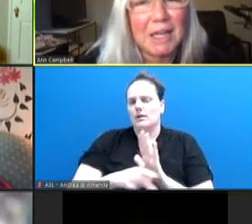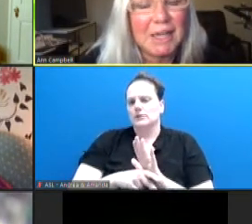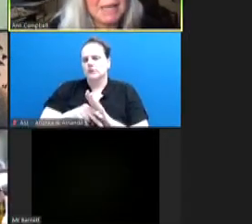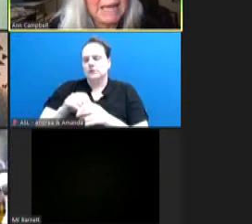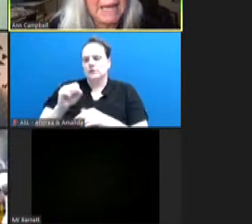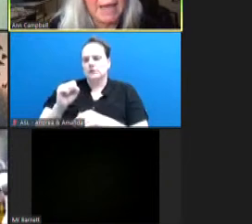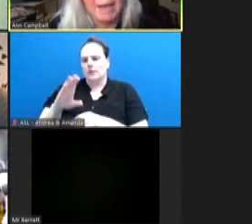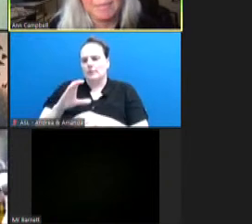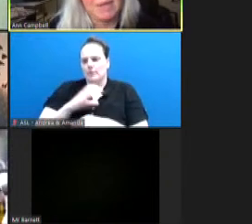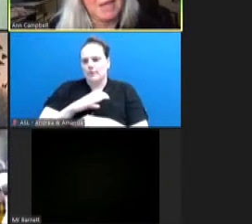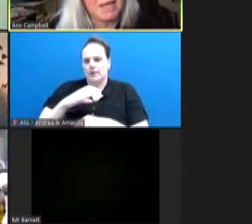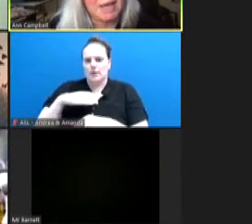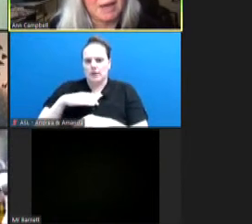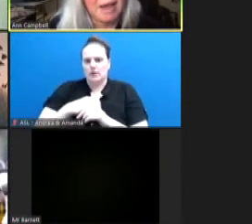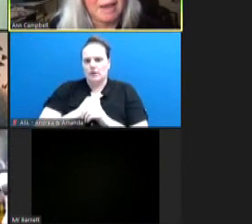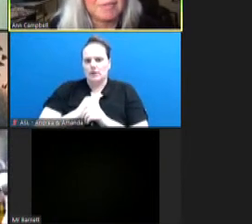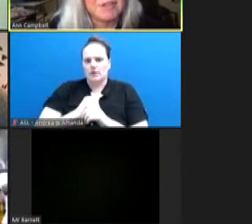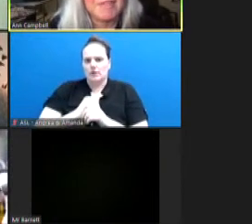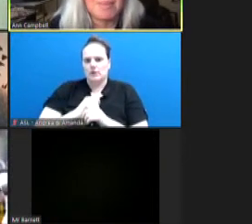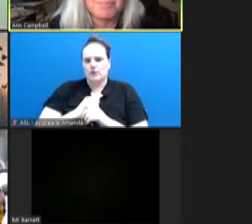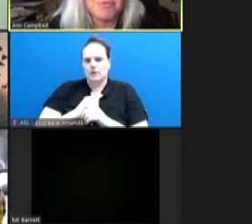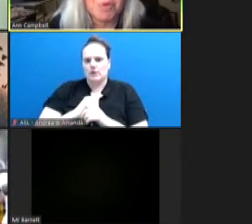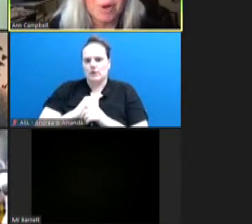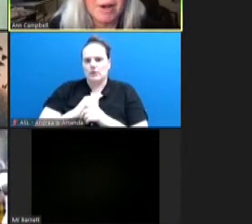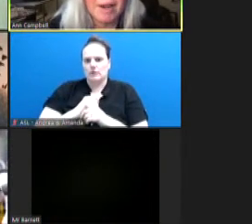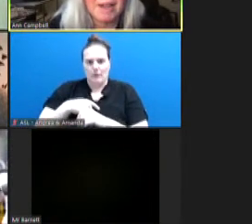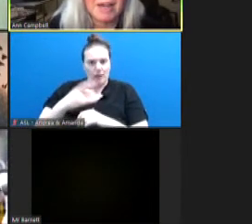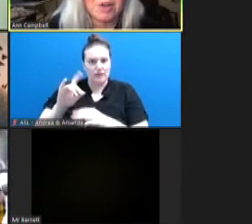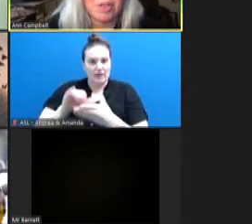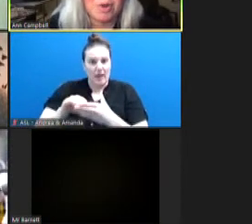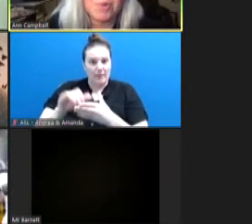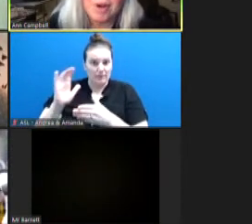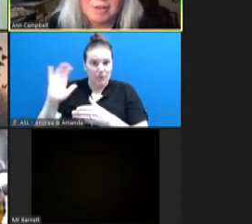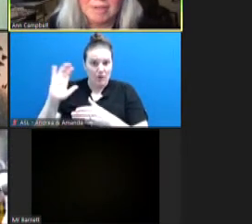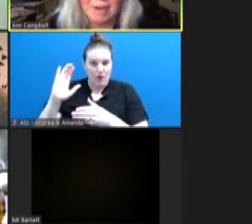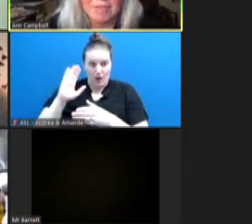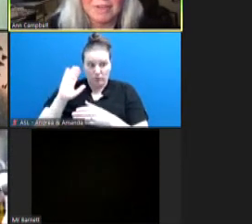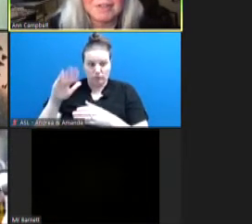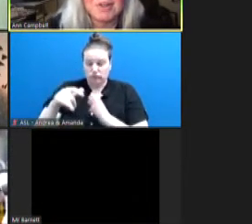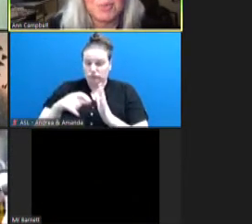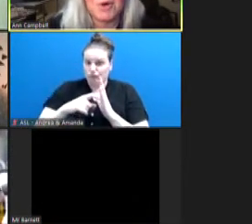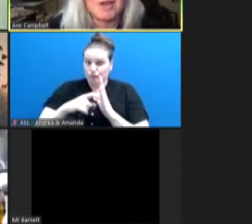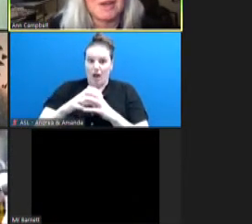subcommittee. And I have done that before, and I know that requires a lot